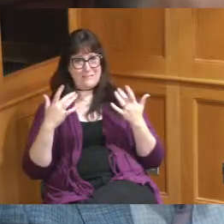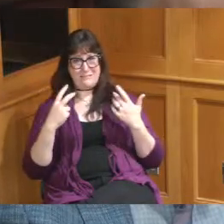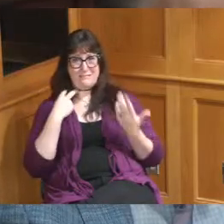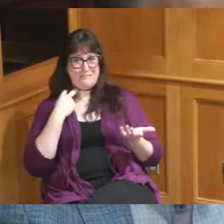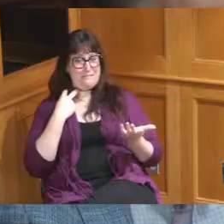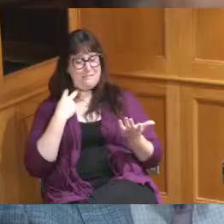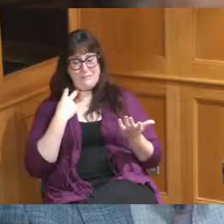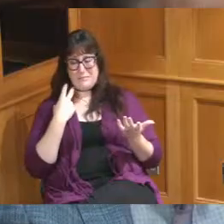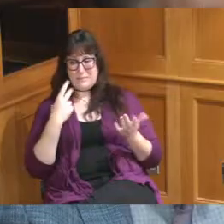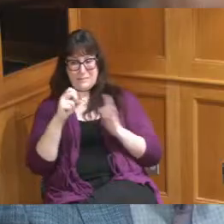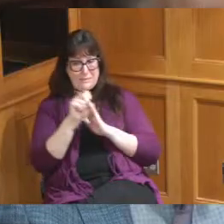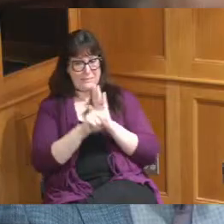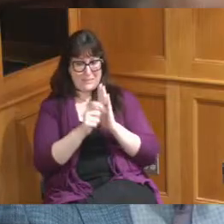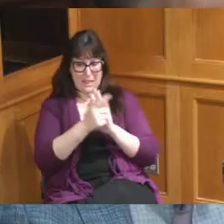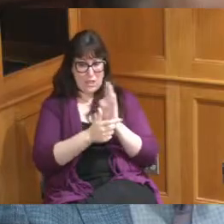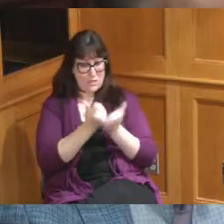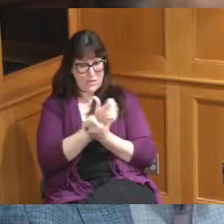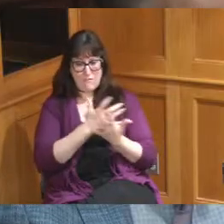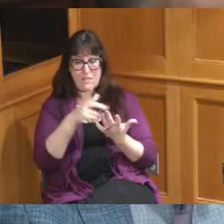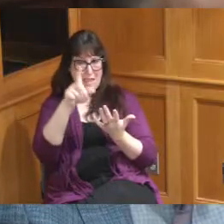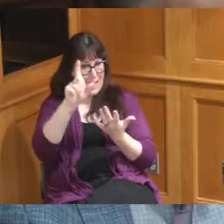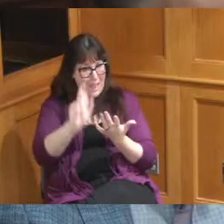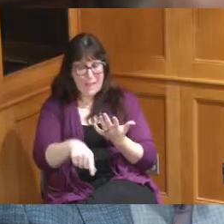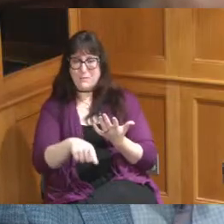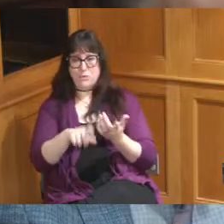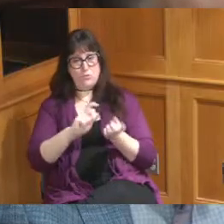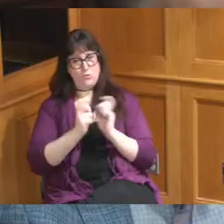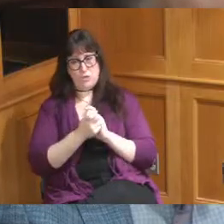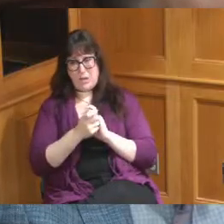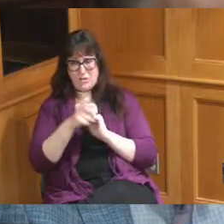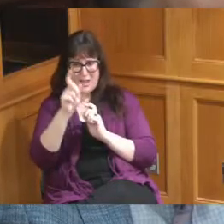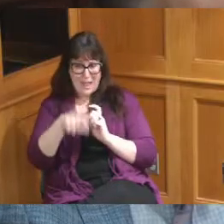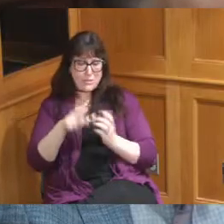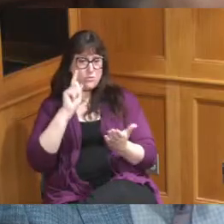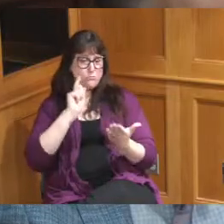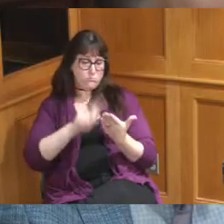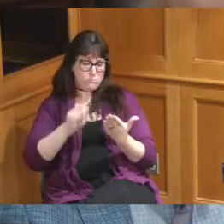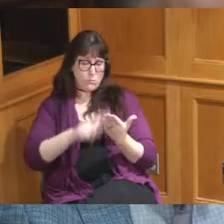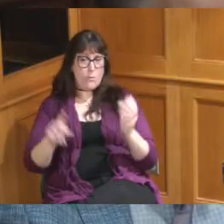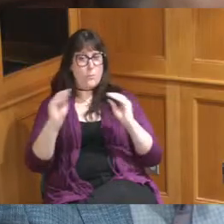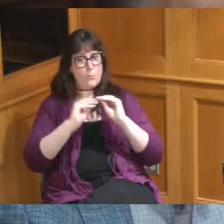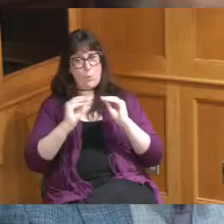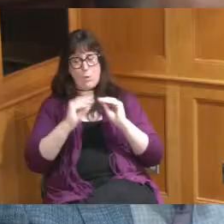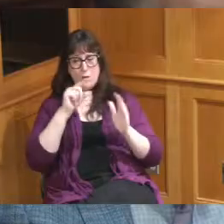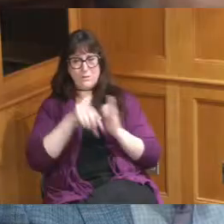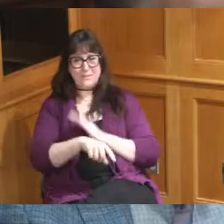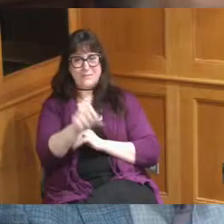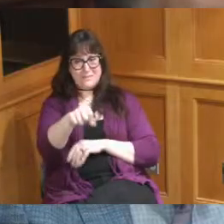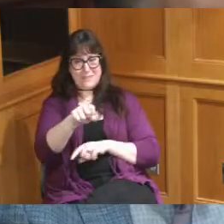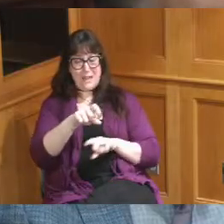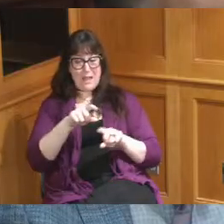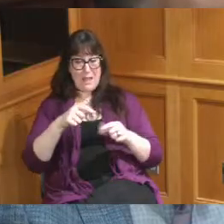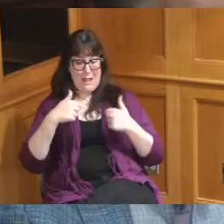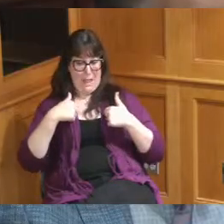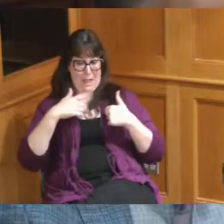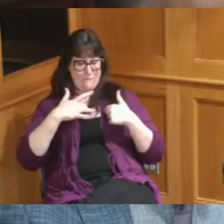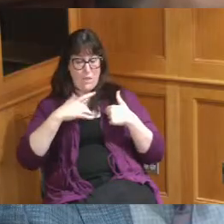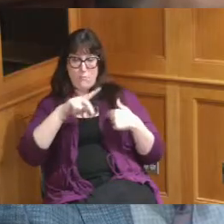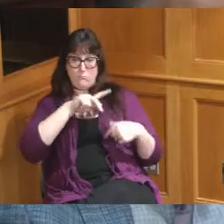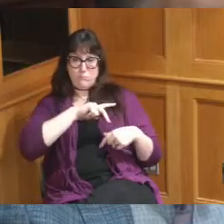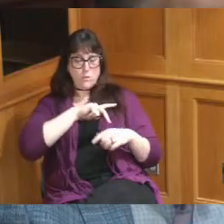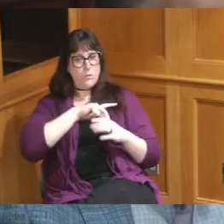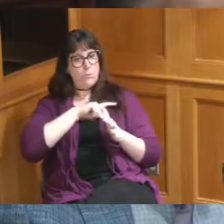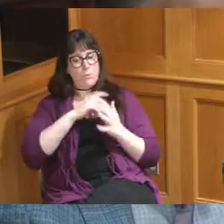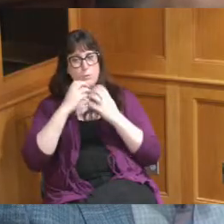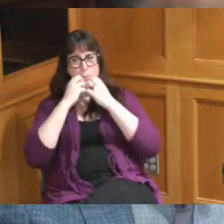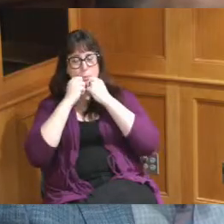things definitely have to be looked into. And I'm real personal about it as well, because